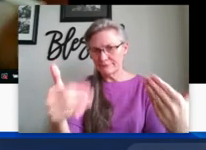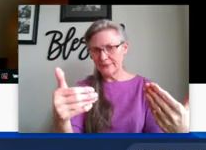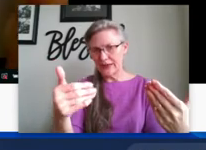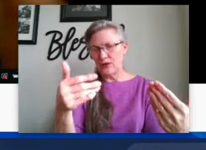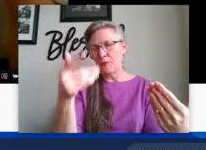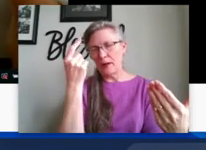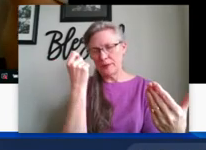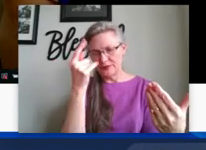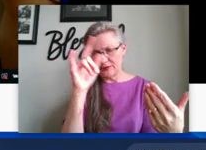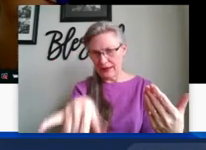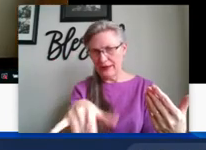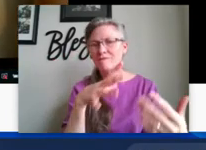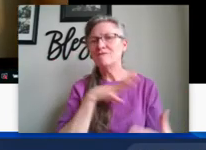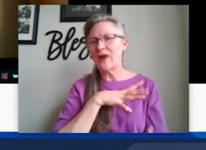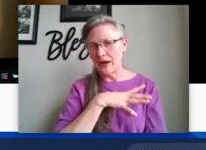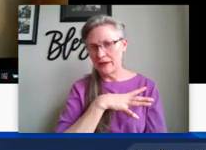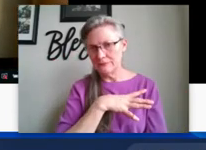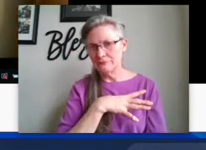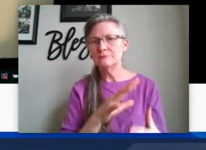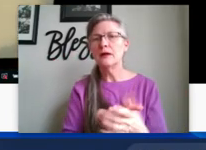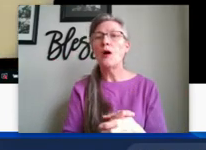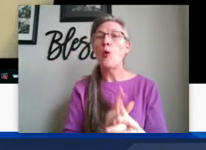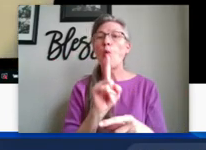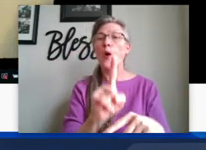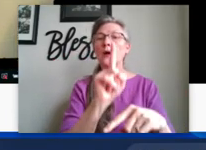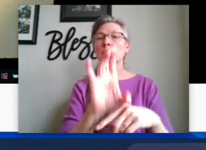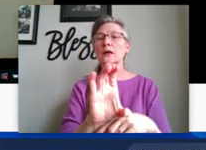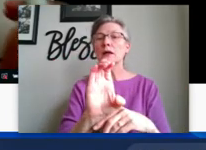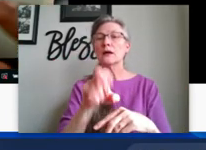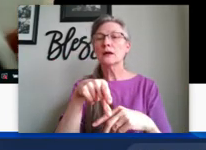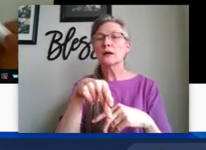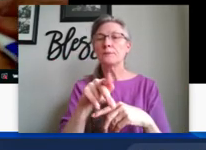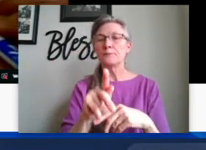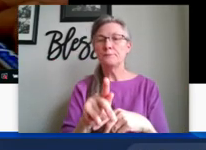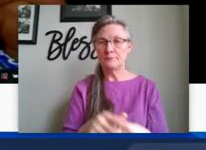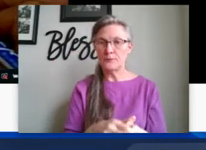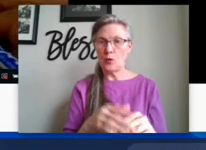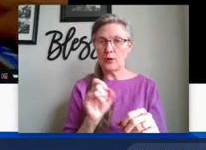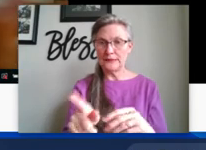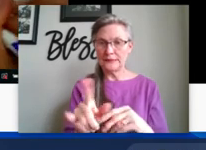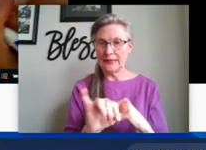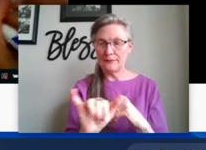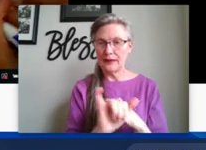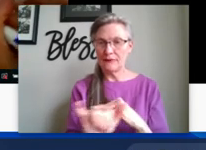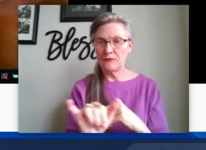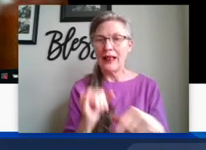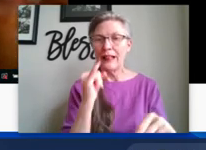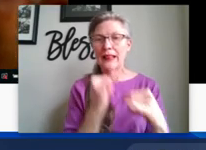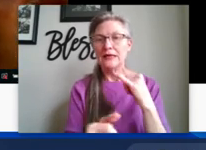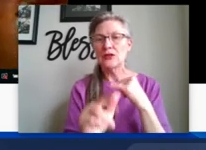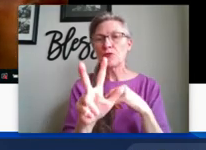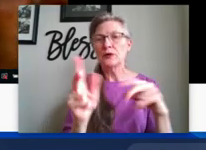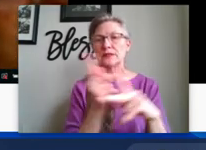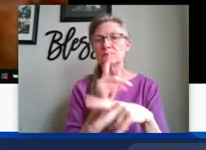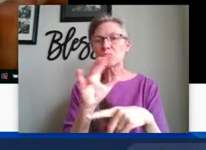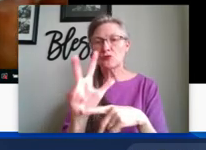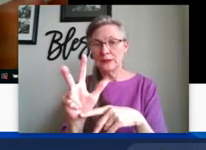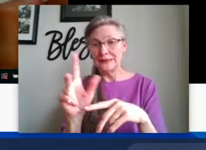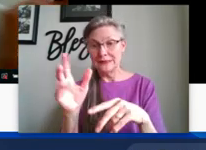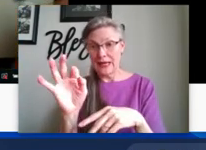that as well, and that's great if you did. That's 1 whole cup. And then same thing for our last problem. 3 times 3 is